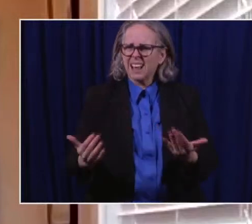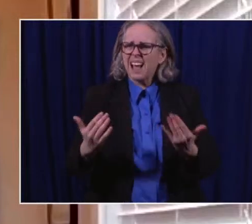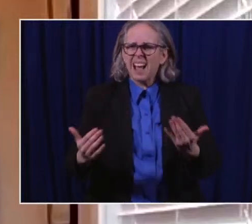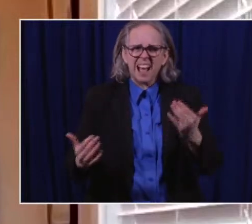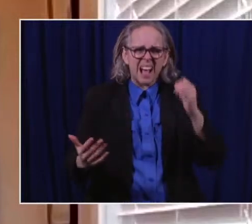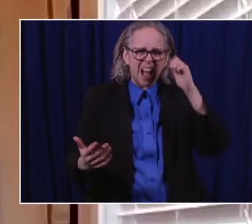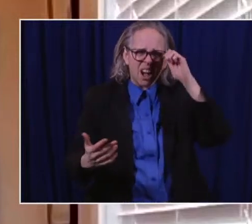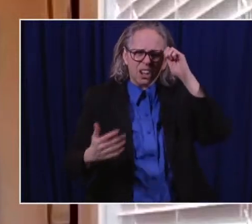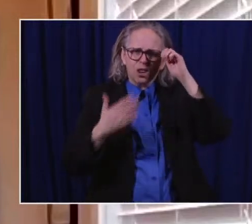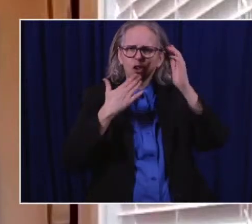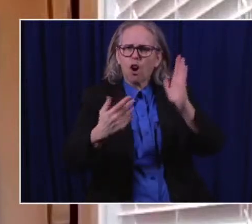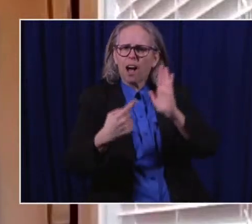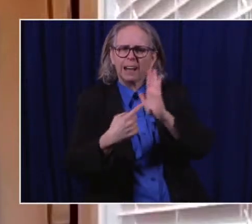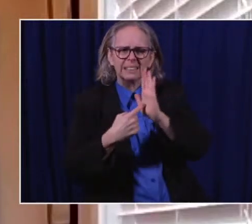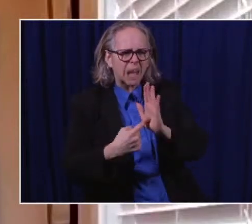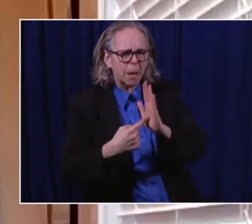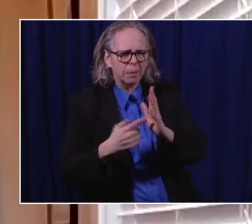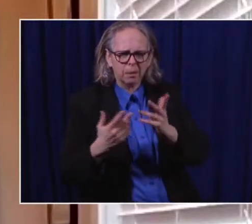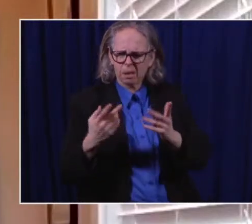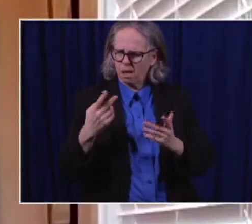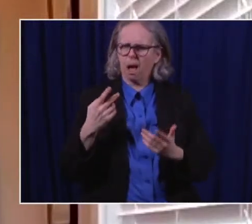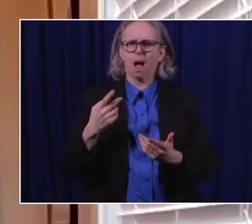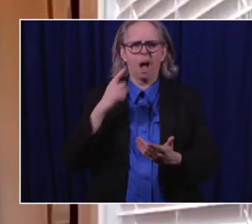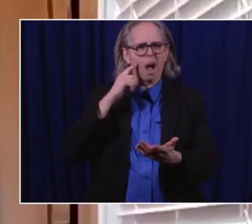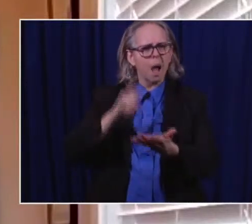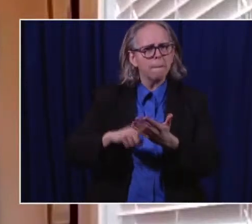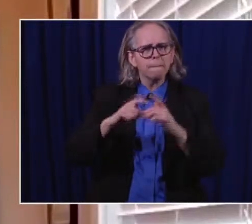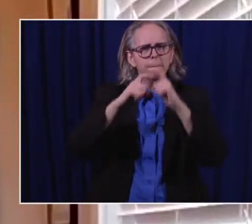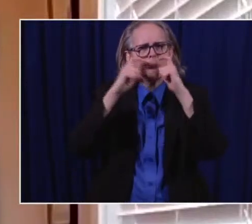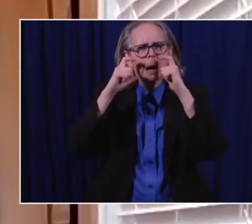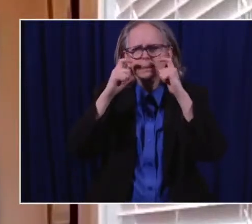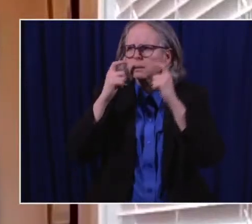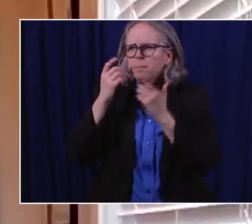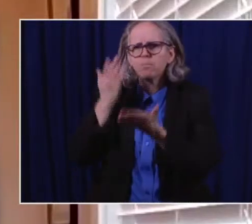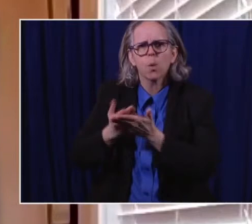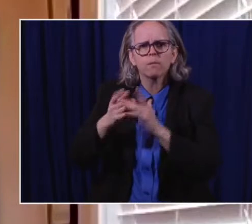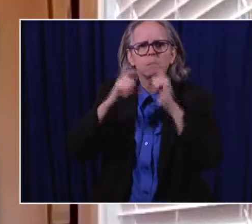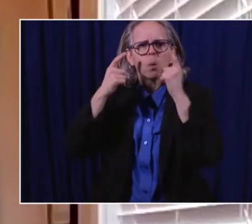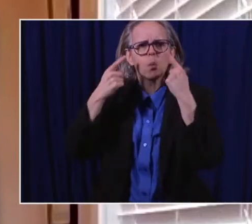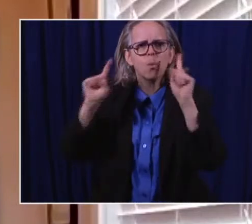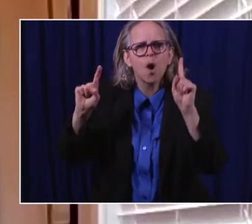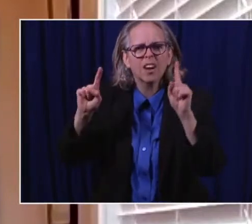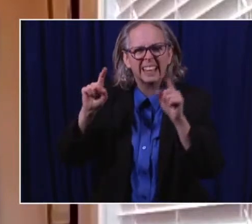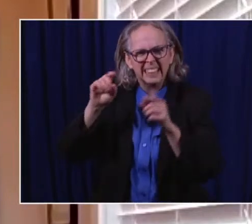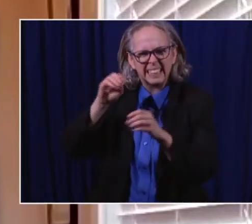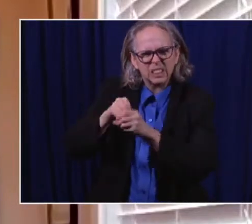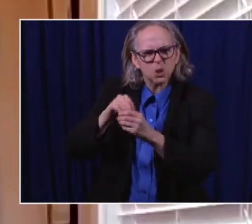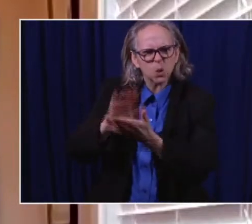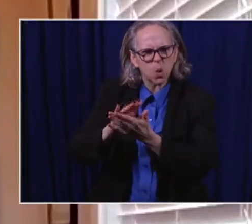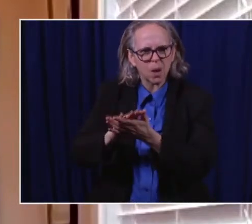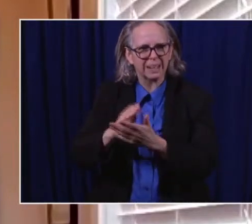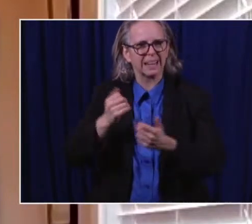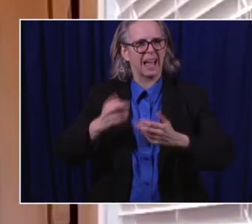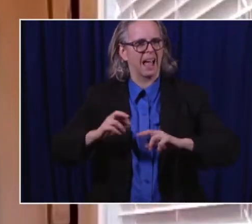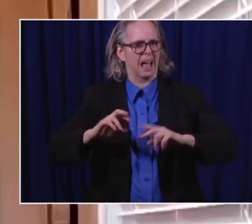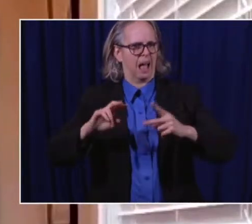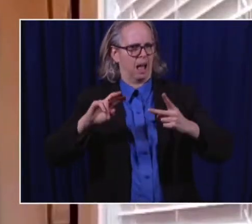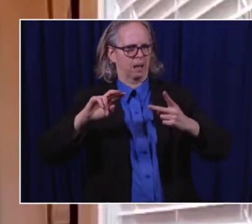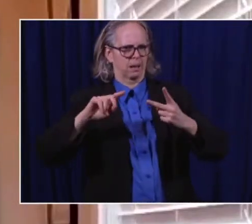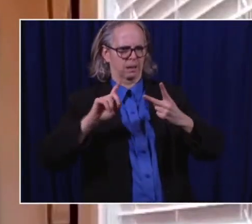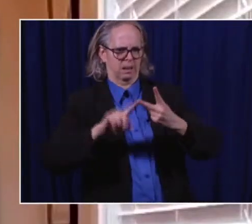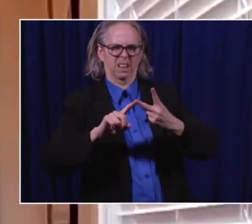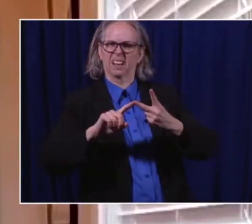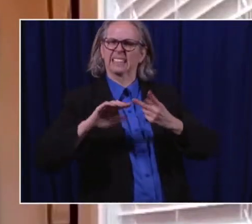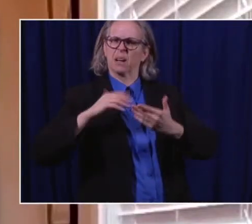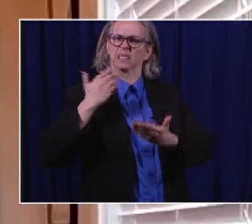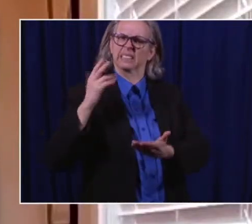masking and distancing. We saw that first, of course, with healthcare, where we were able to create a very safe environment using masking